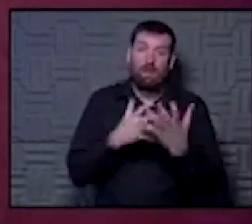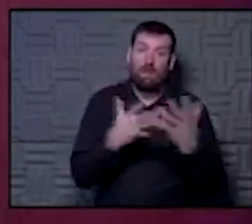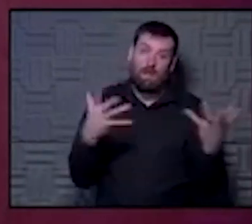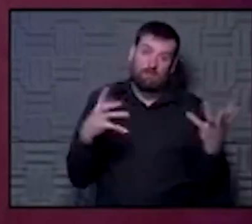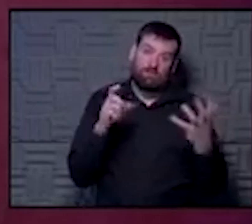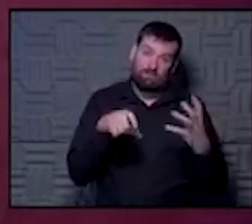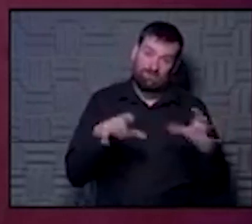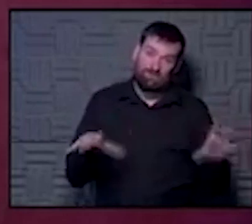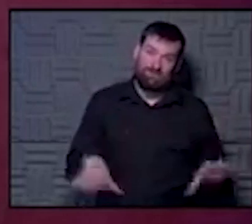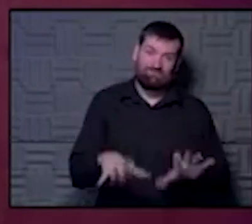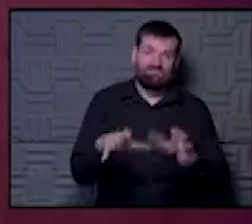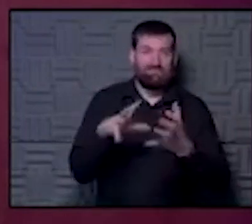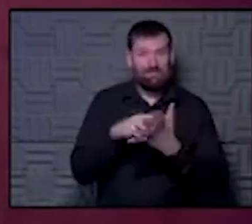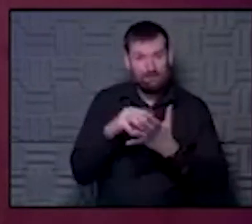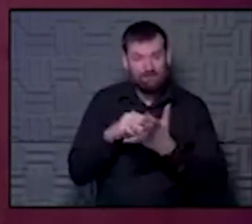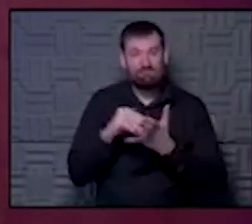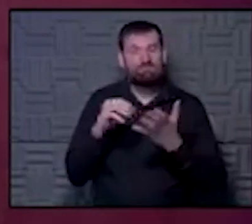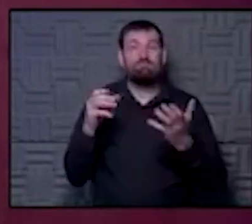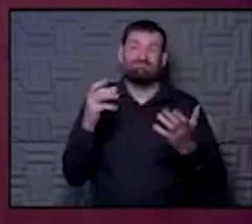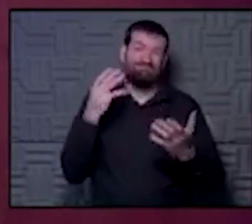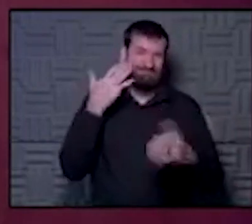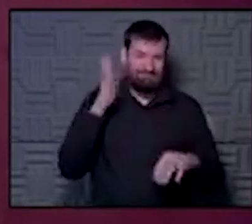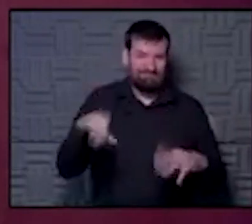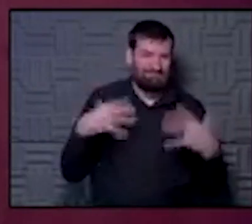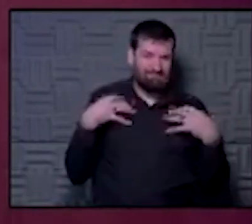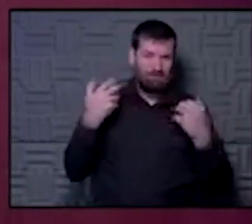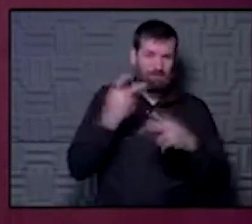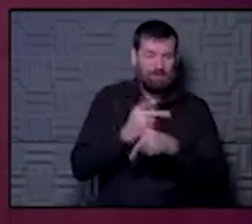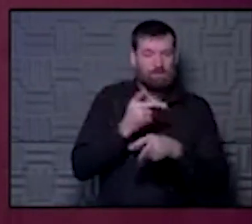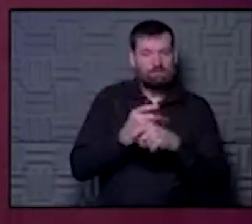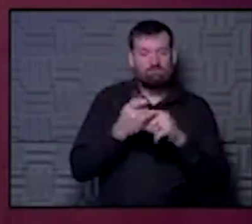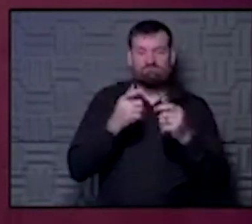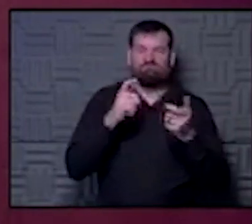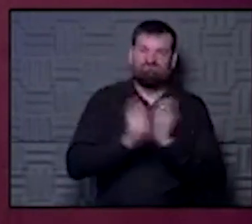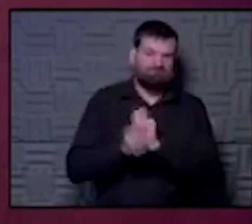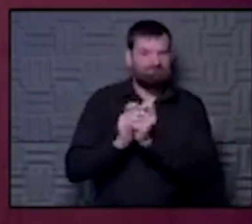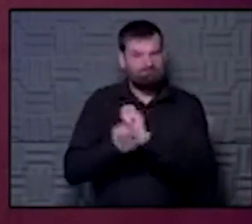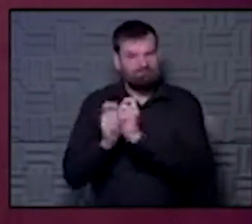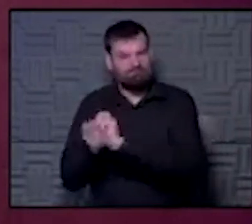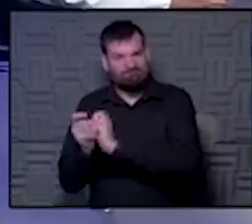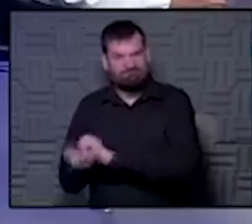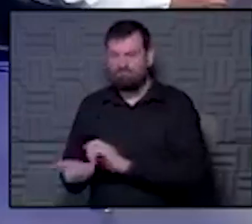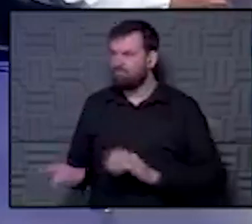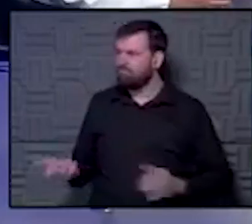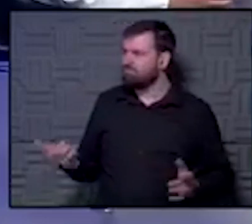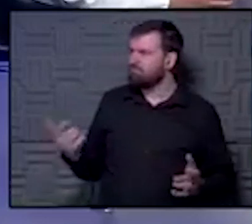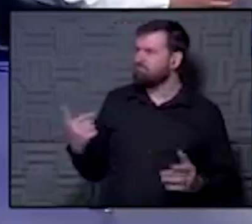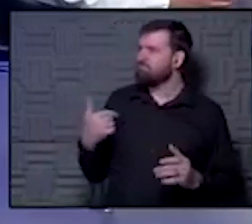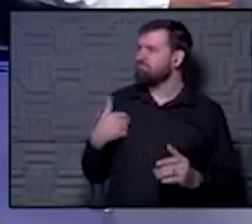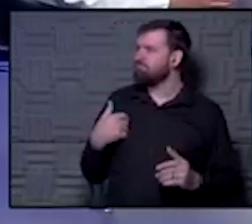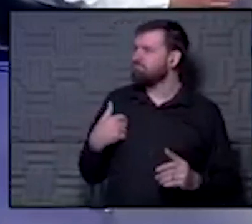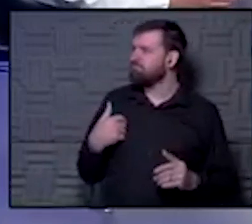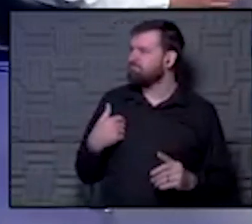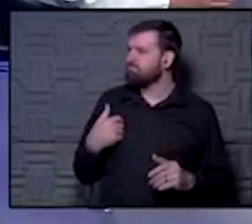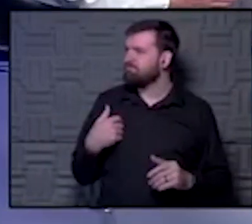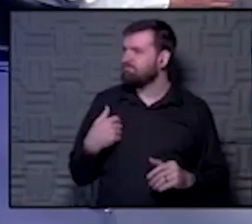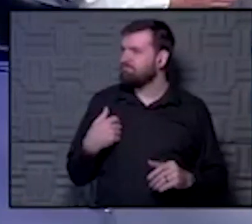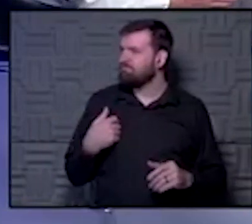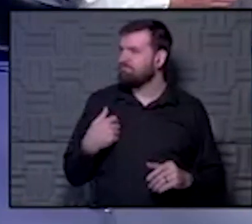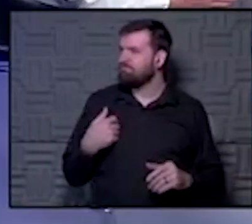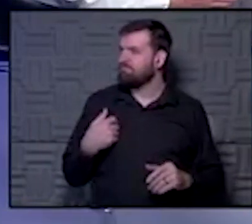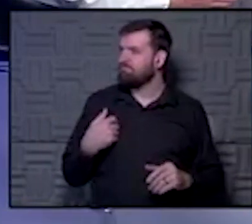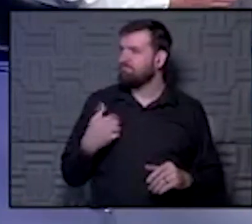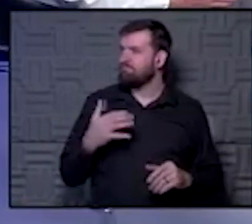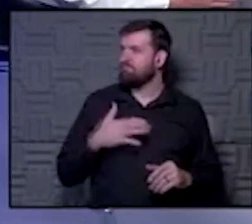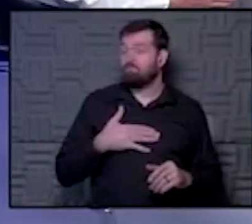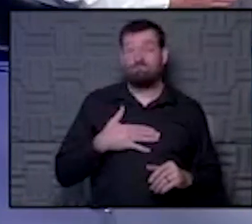and as we know in healthcare, everything is always changing, so just keeping up with everything. So I would just say my sense